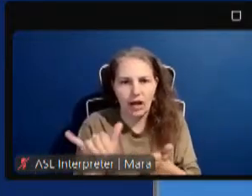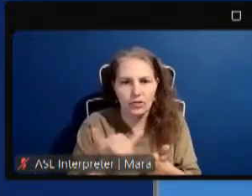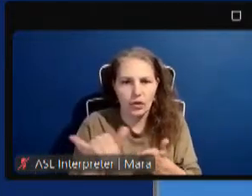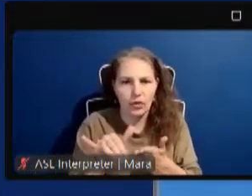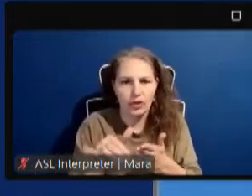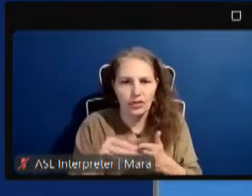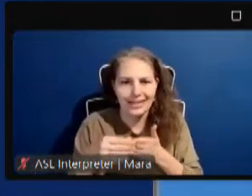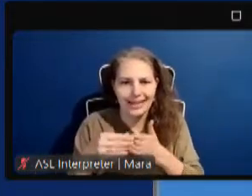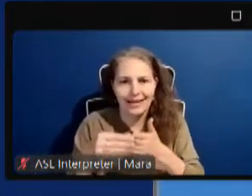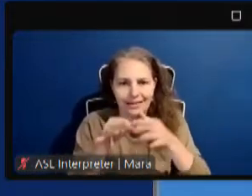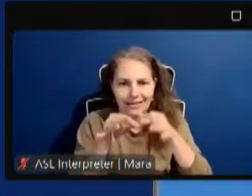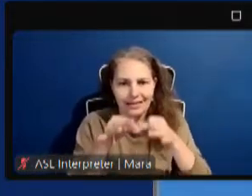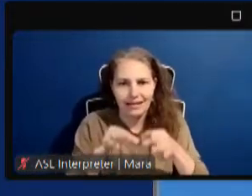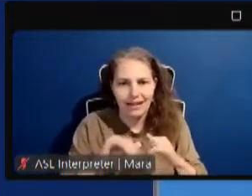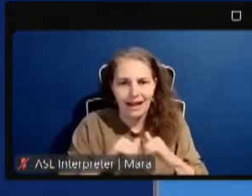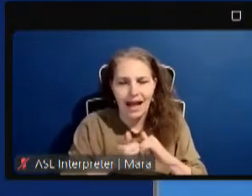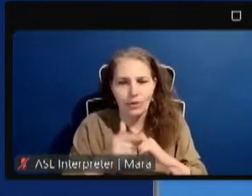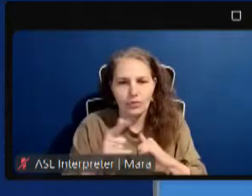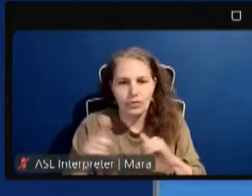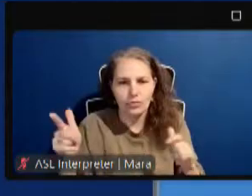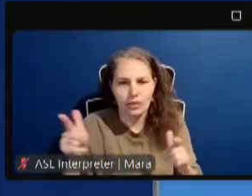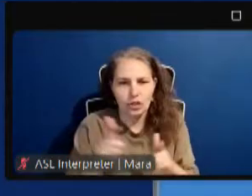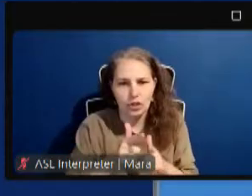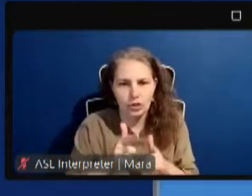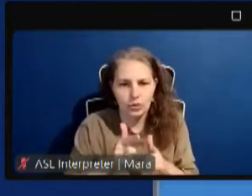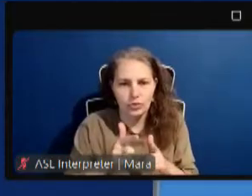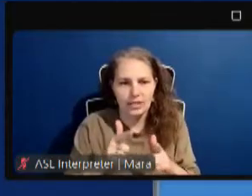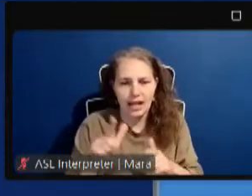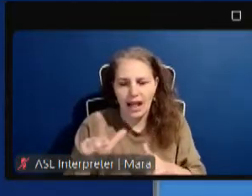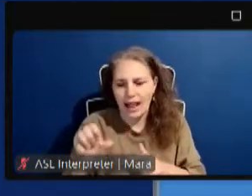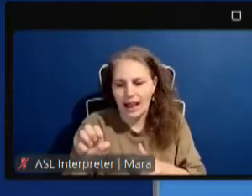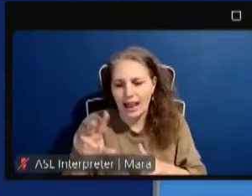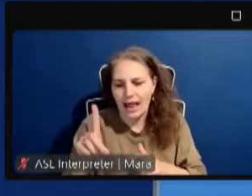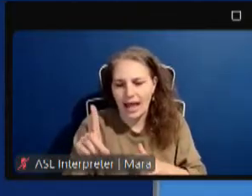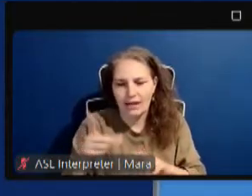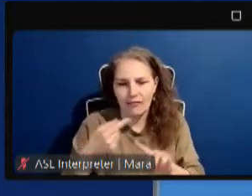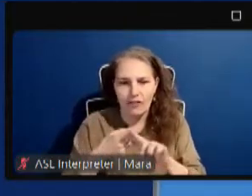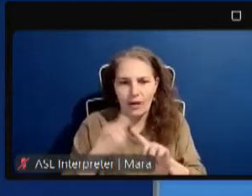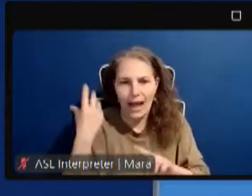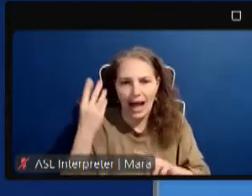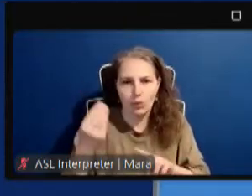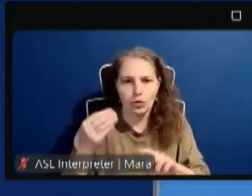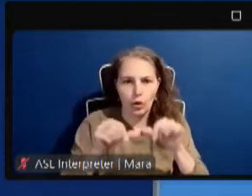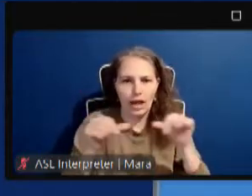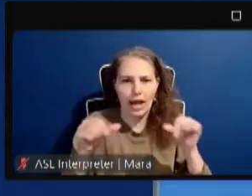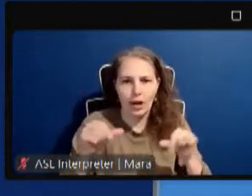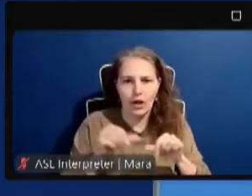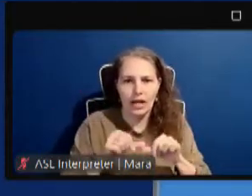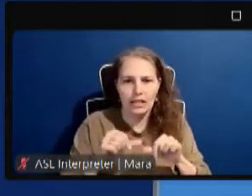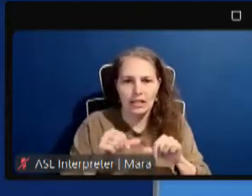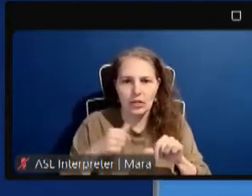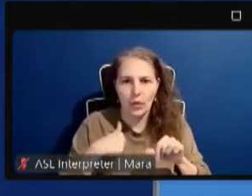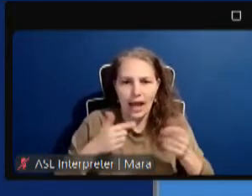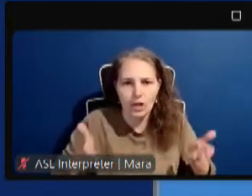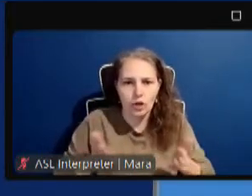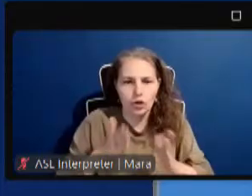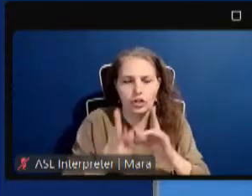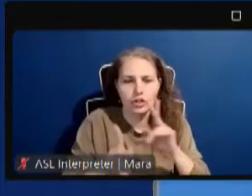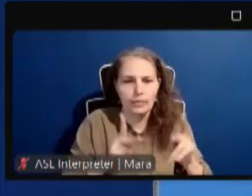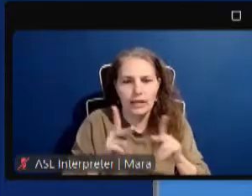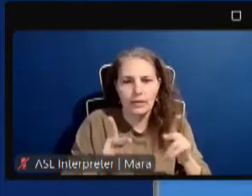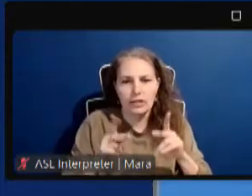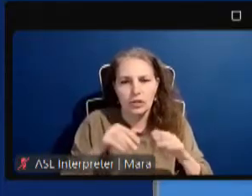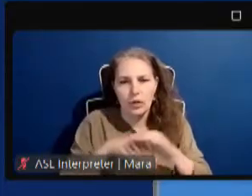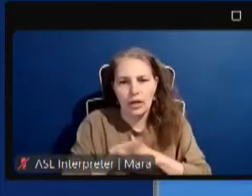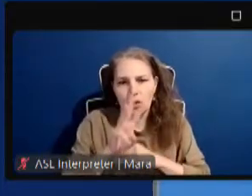potentially reduce the amount of any lead that would be coming in from outdoor areas. So I would really urge folks to go to that and to